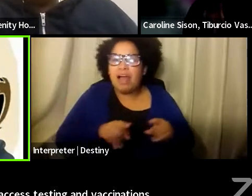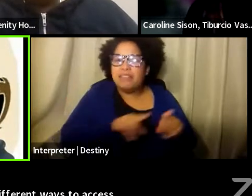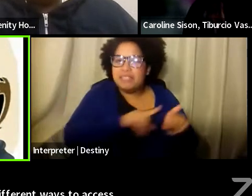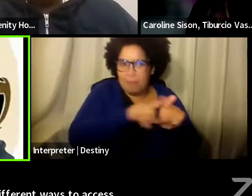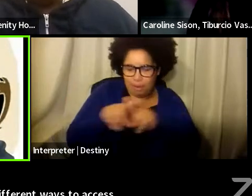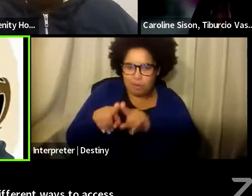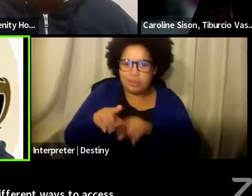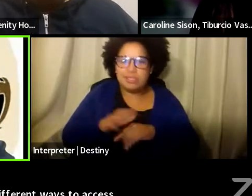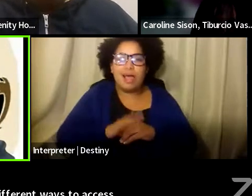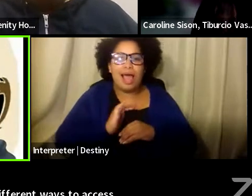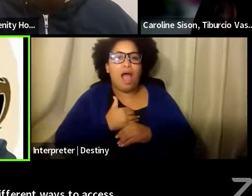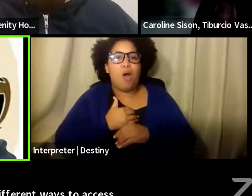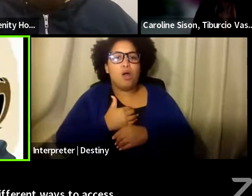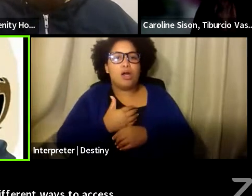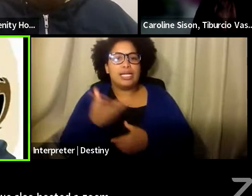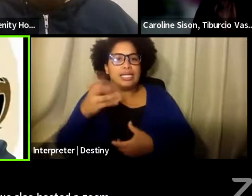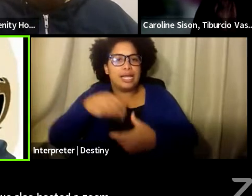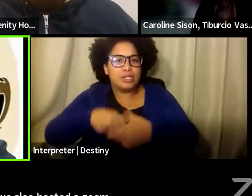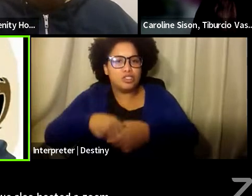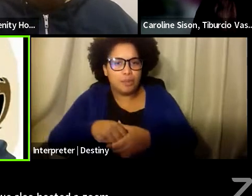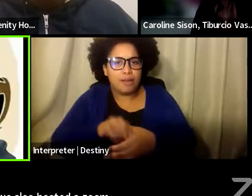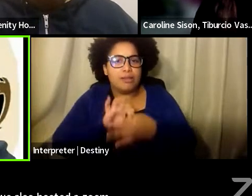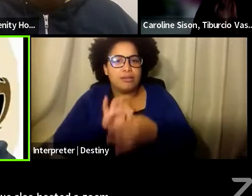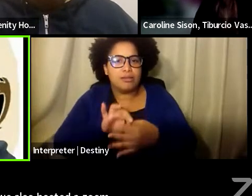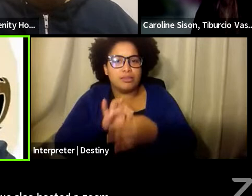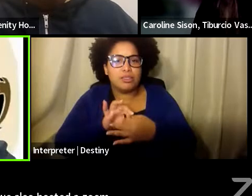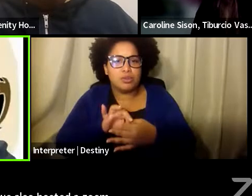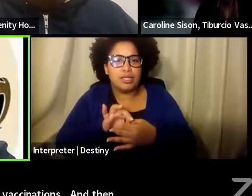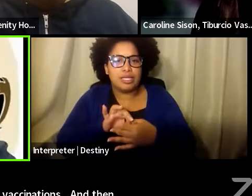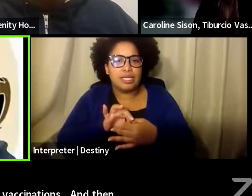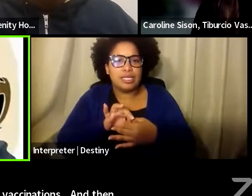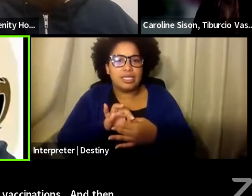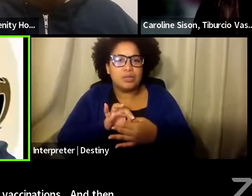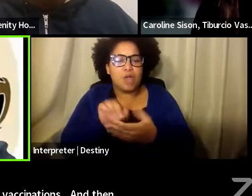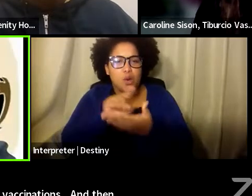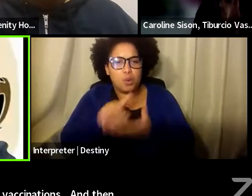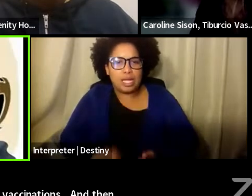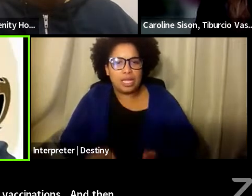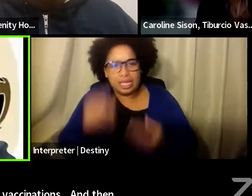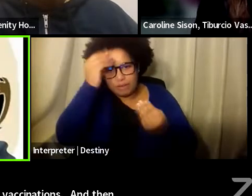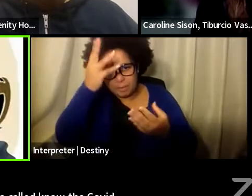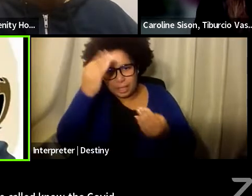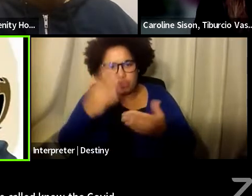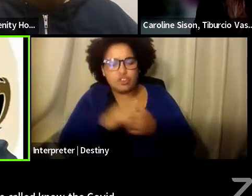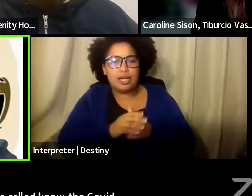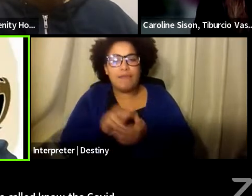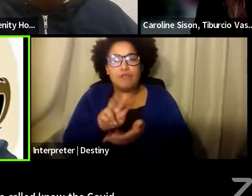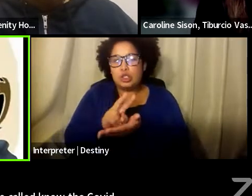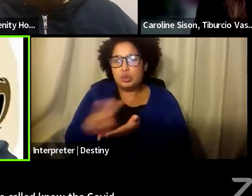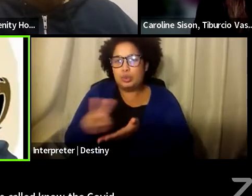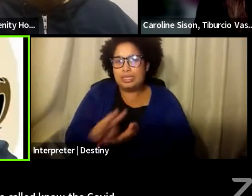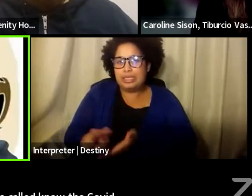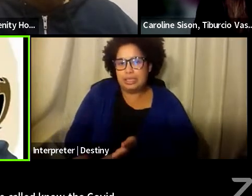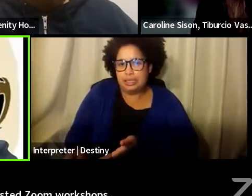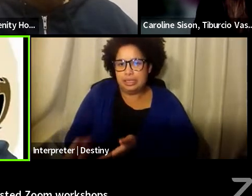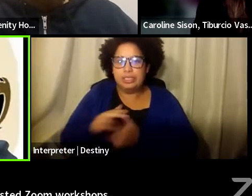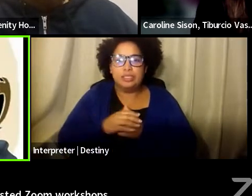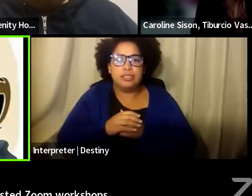really has been more in the information that we've been doing on a weekly basis now, on a bi-weekly